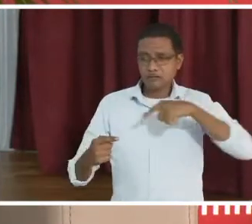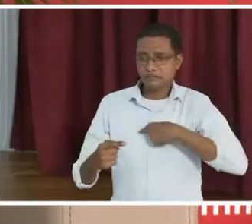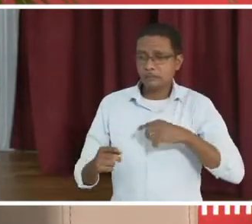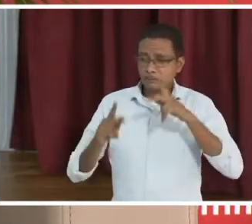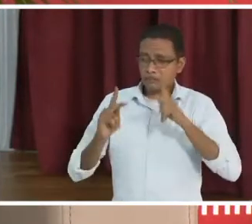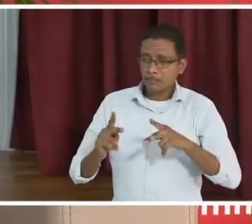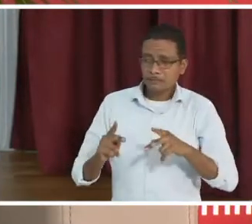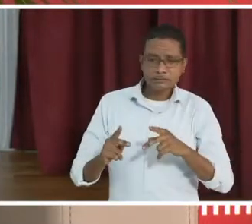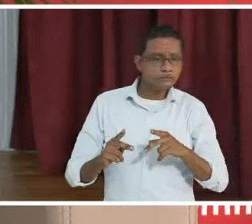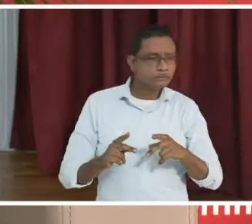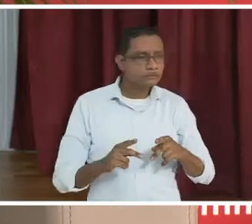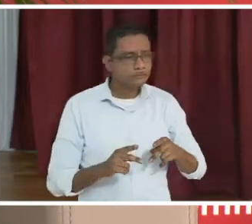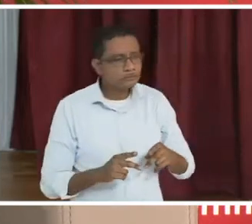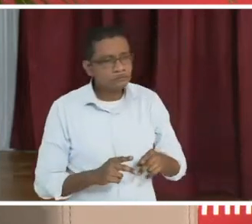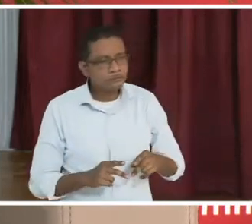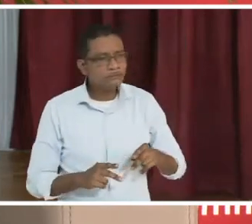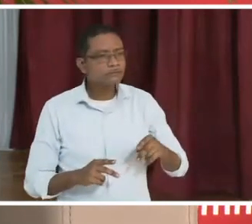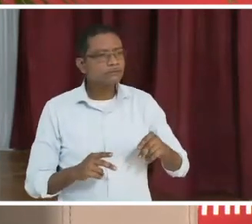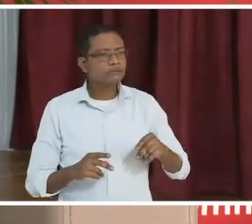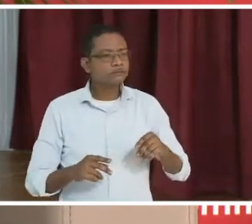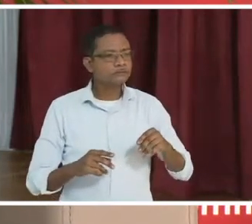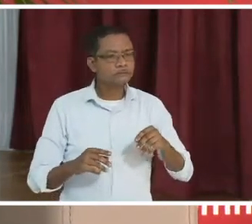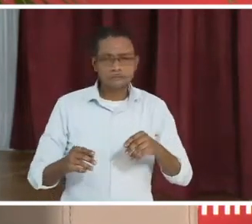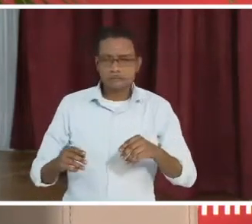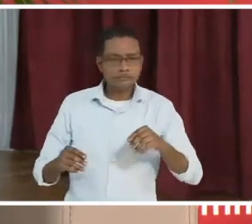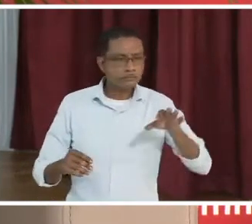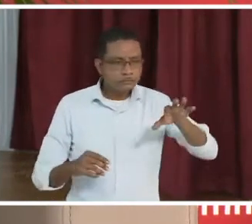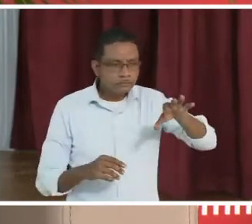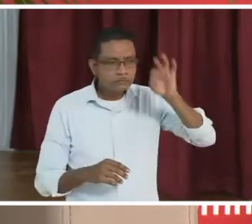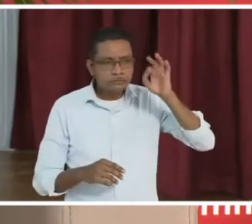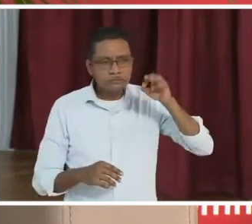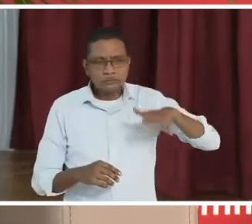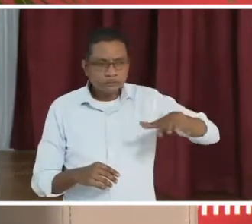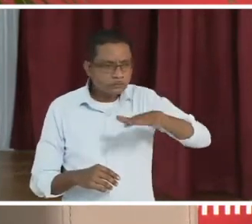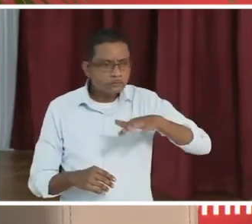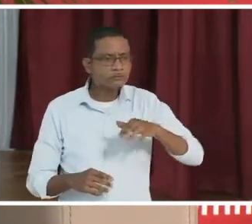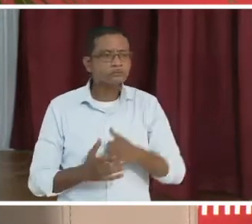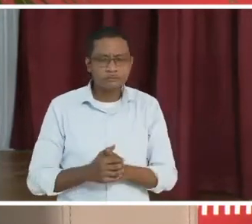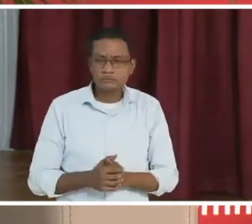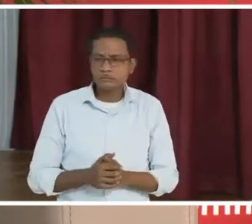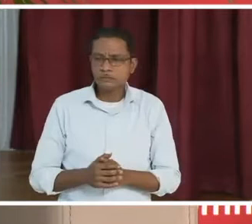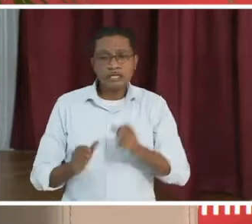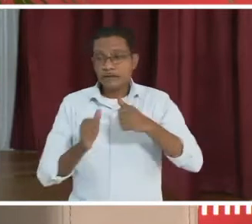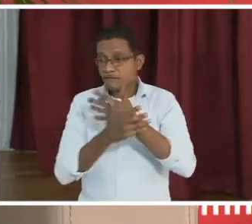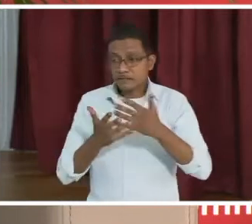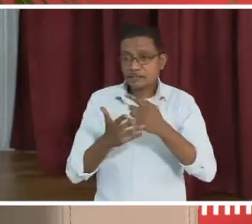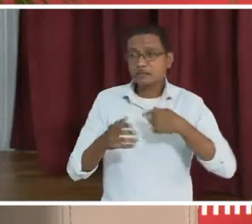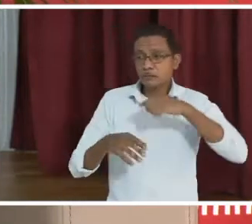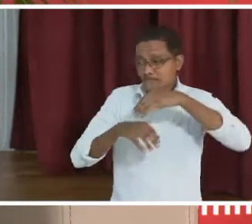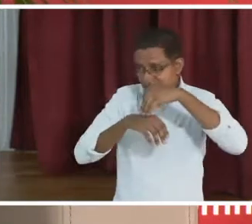location. You have the options of the officer within the location. And further to that, everything is sent online